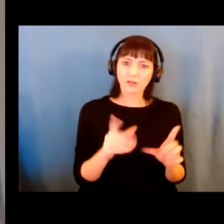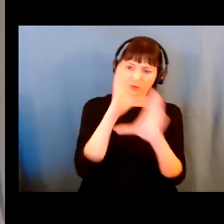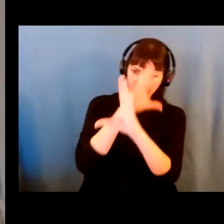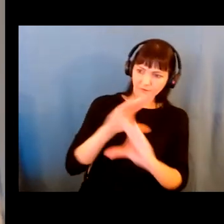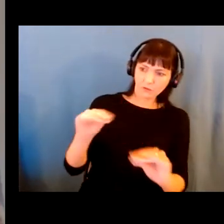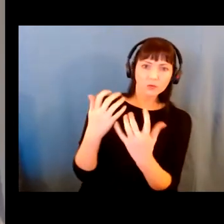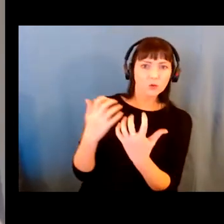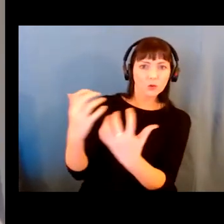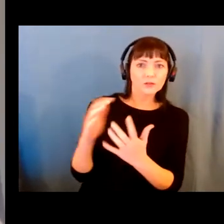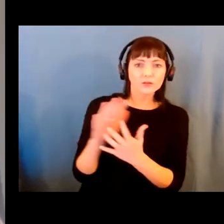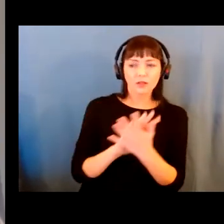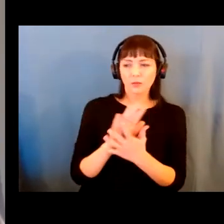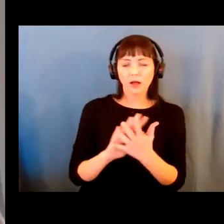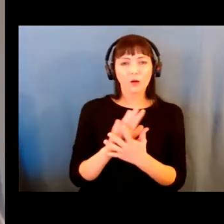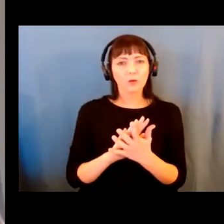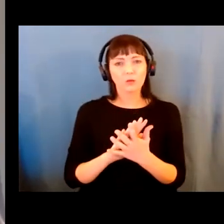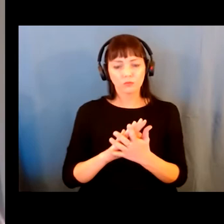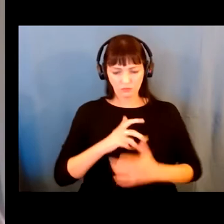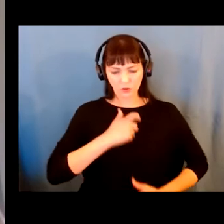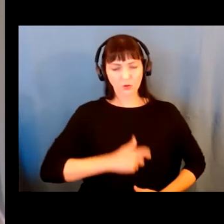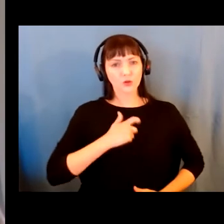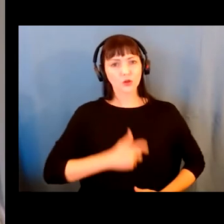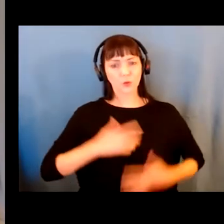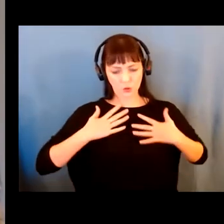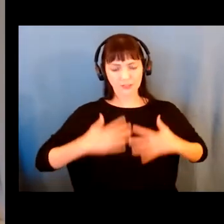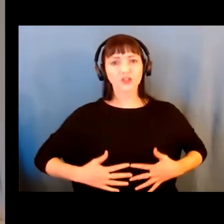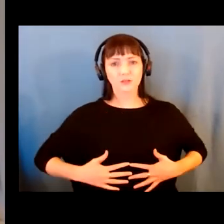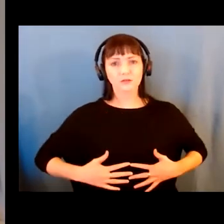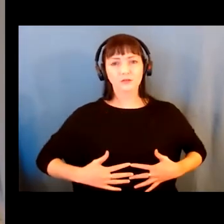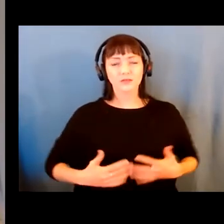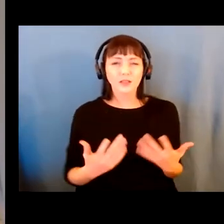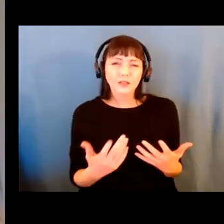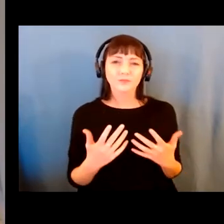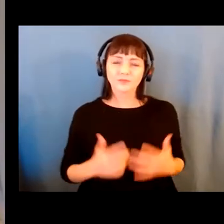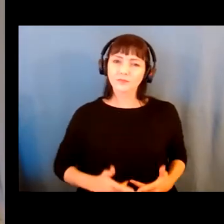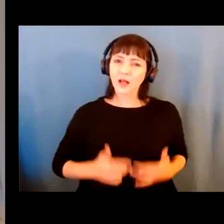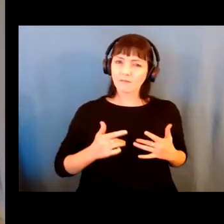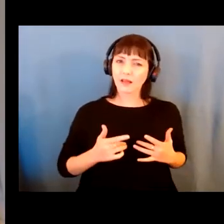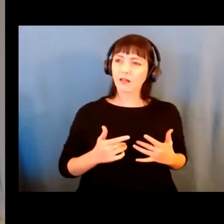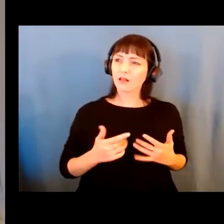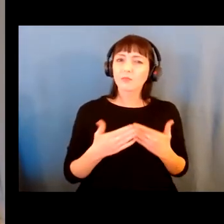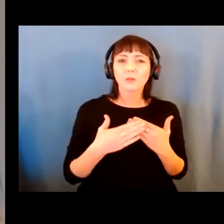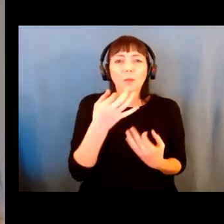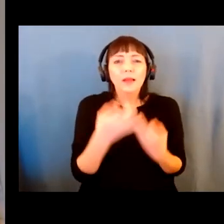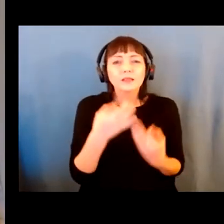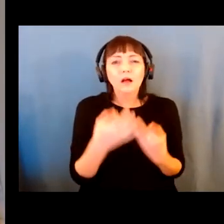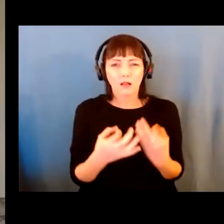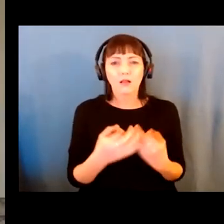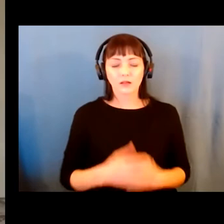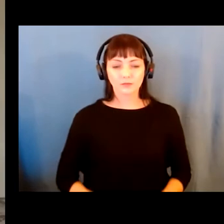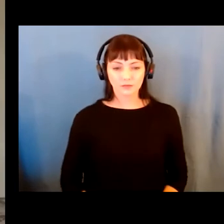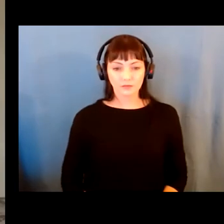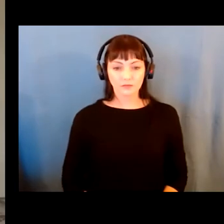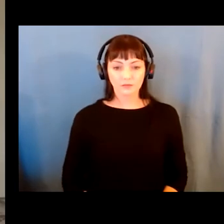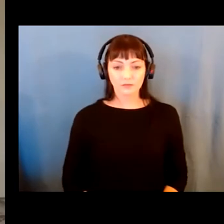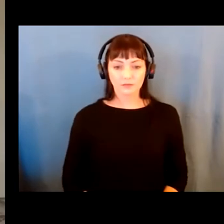informs audiences about the human condition. It's just one that, you know, for my money, has a much more political aspect to it. Yeah, no, I